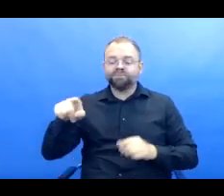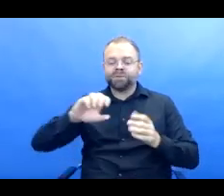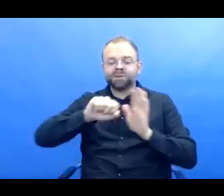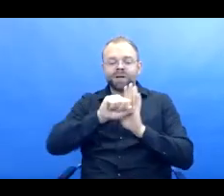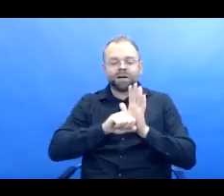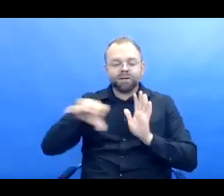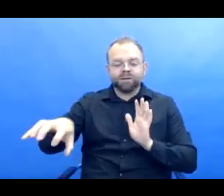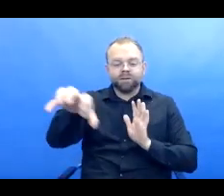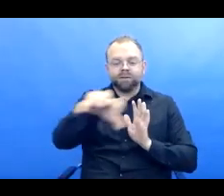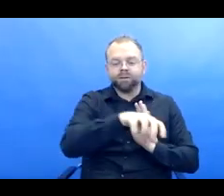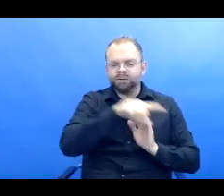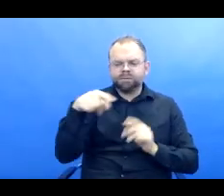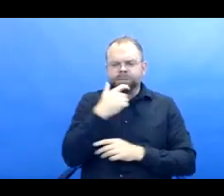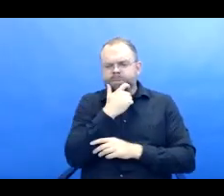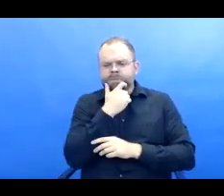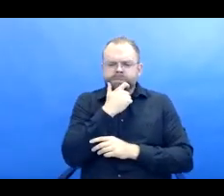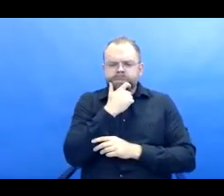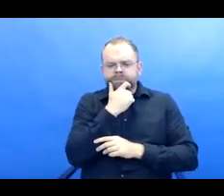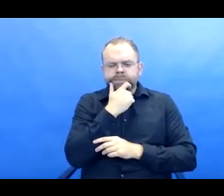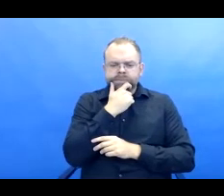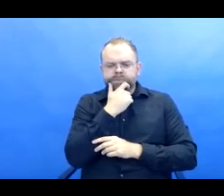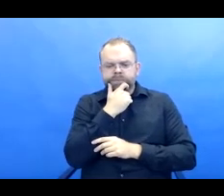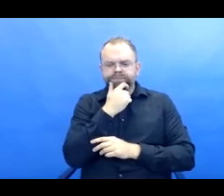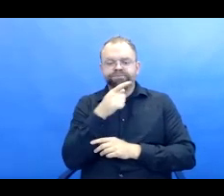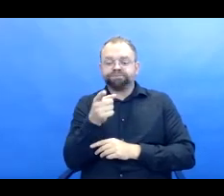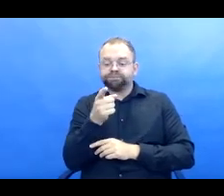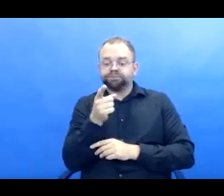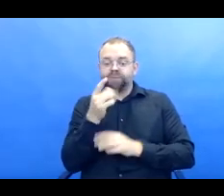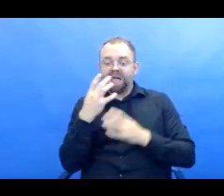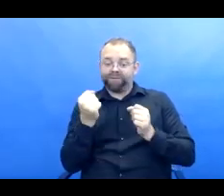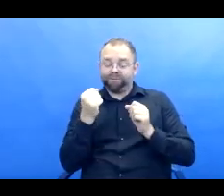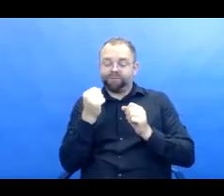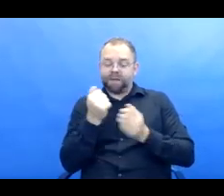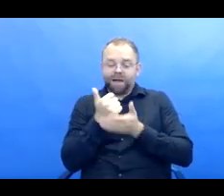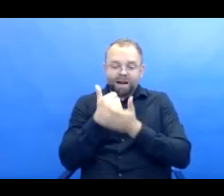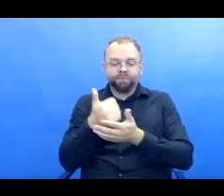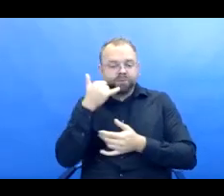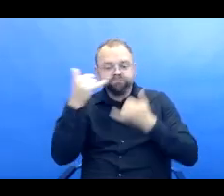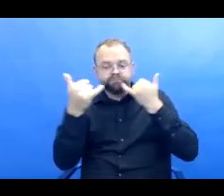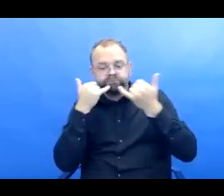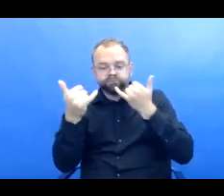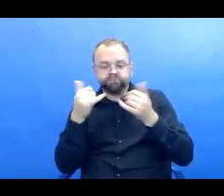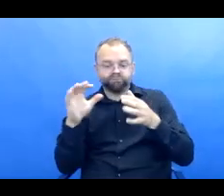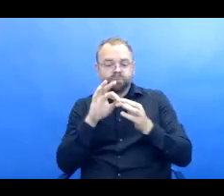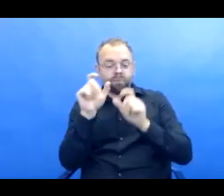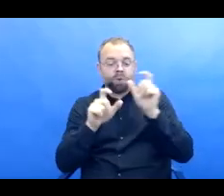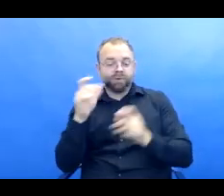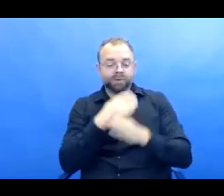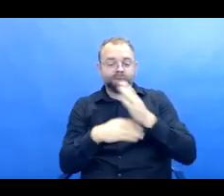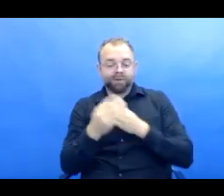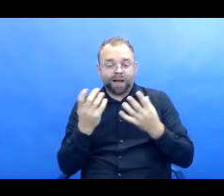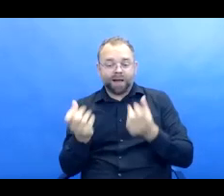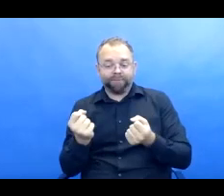pension and cash transfers in some states, exemption from frontline service. In Tamil Nadu, one of the states